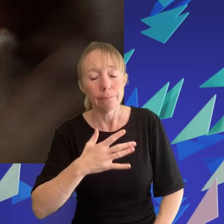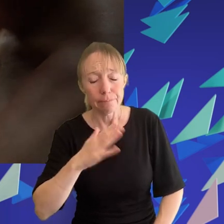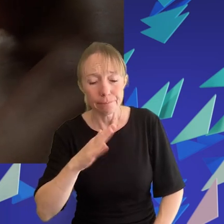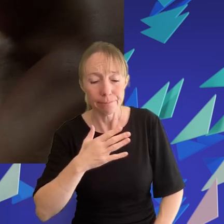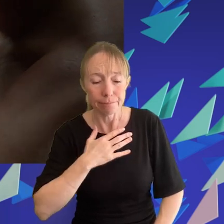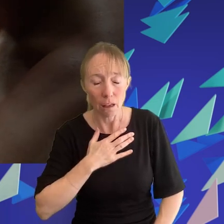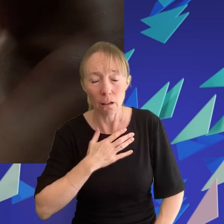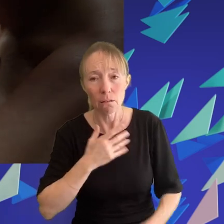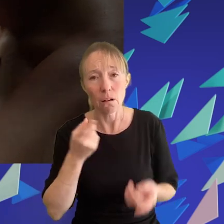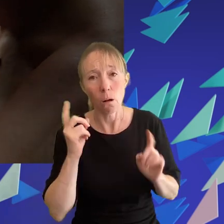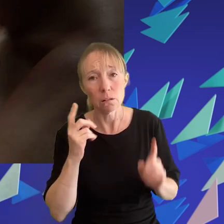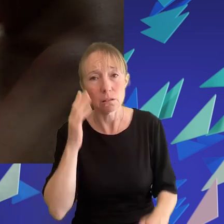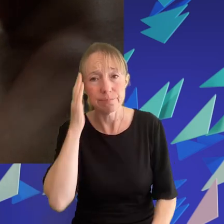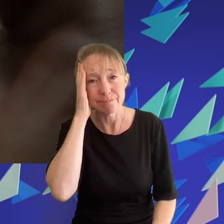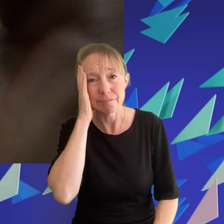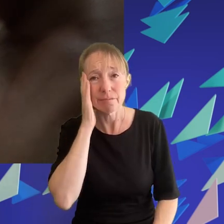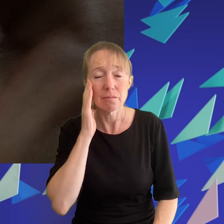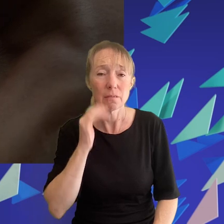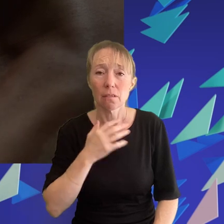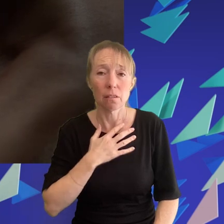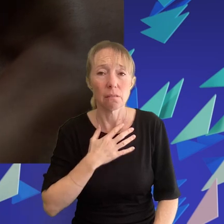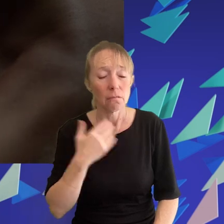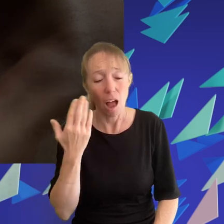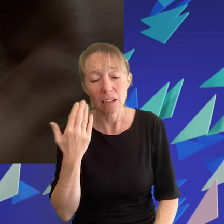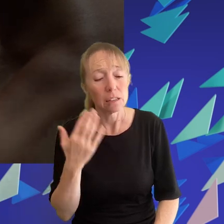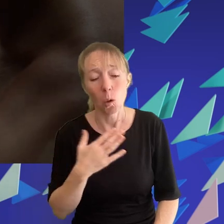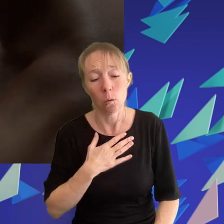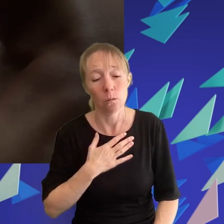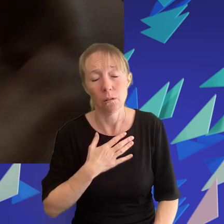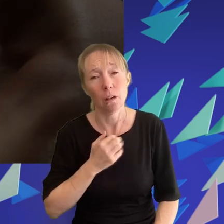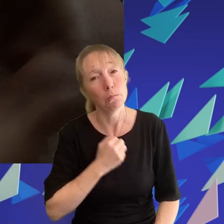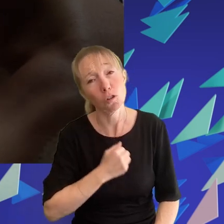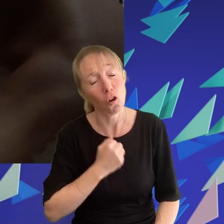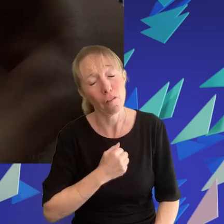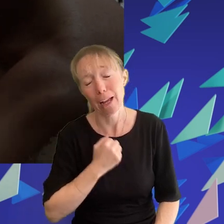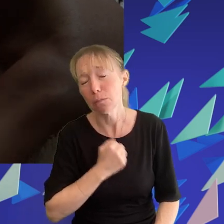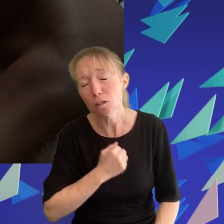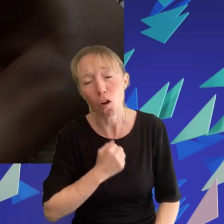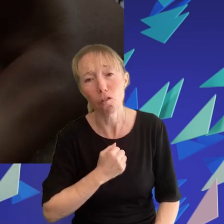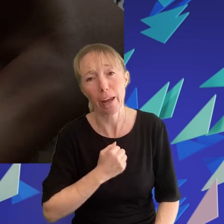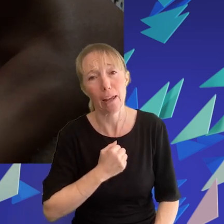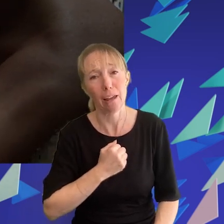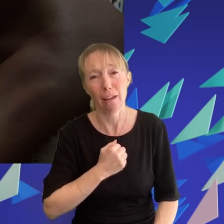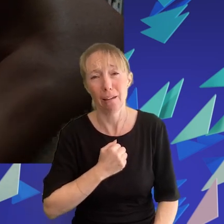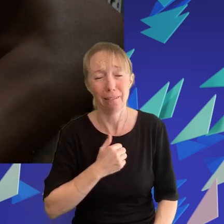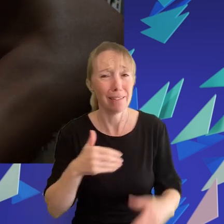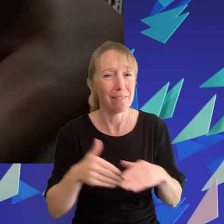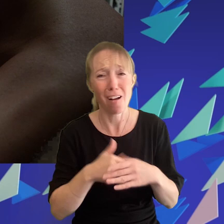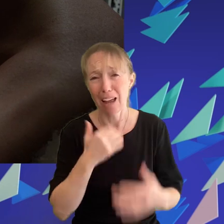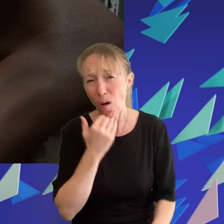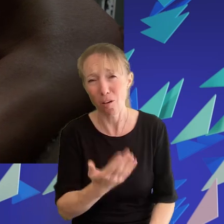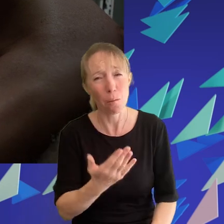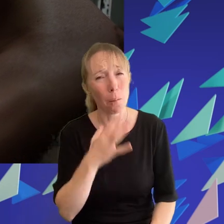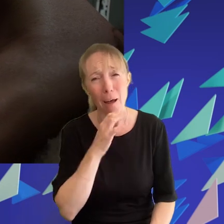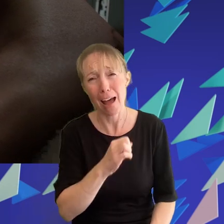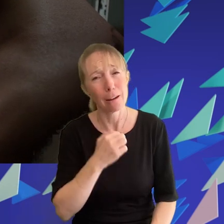Hey. Oh, God. I didn't know. I'm sorry. I'm sorry. That's fucking horrible,